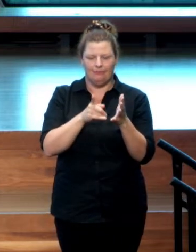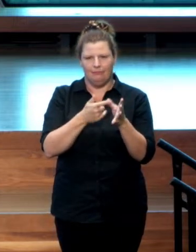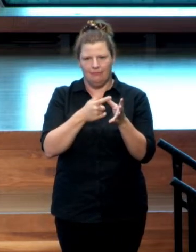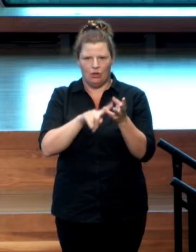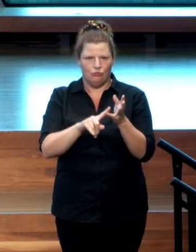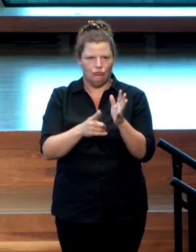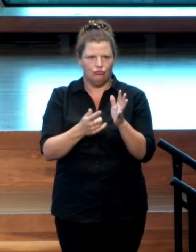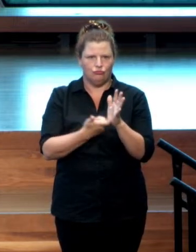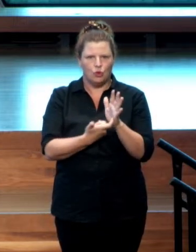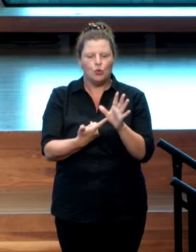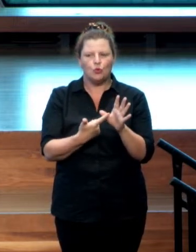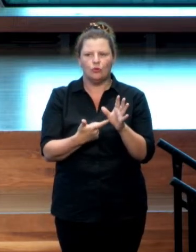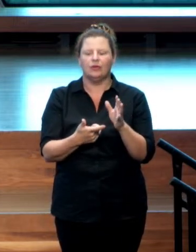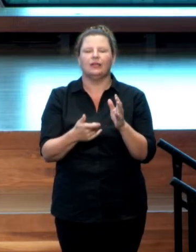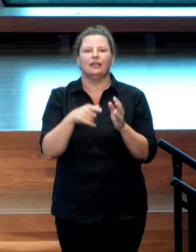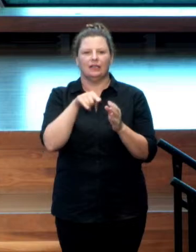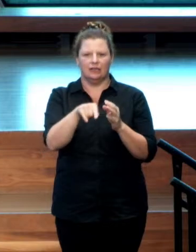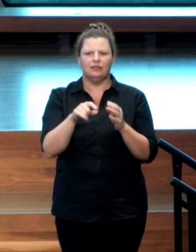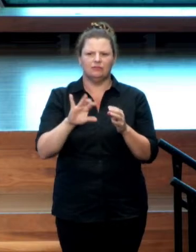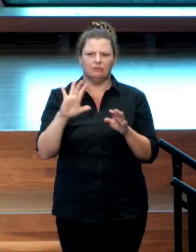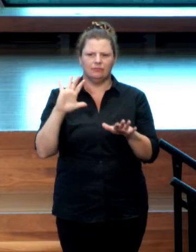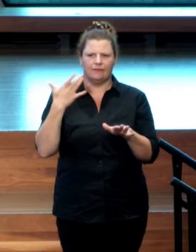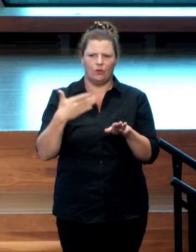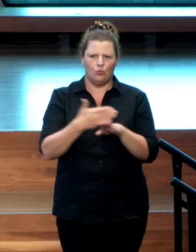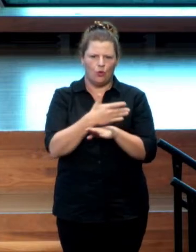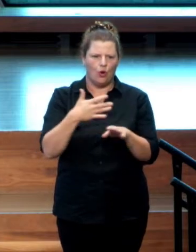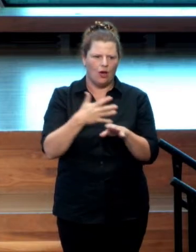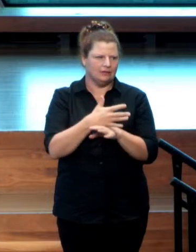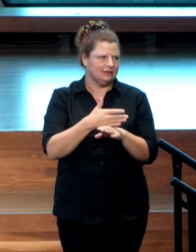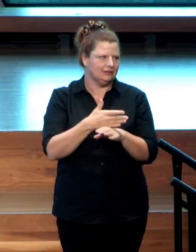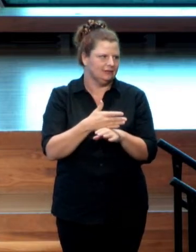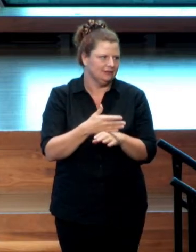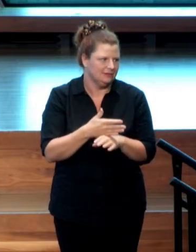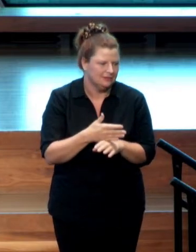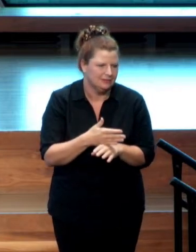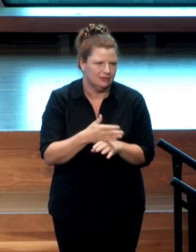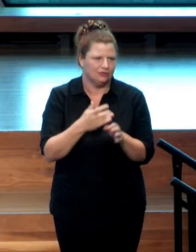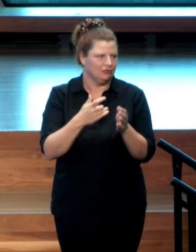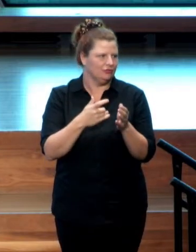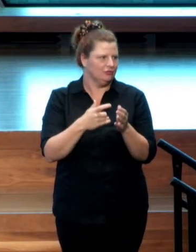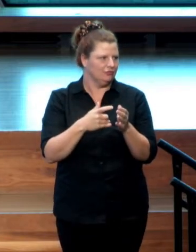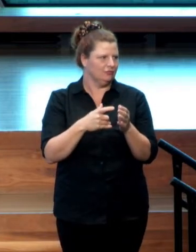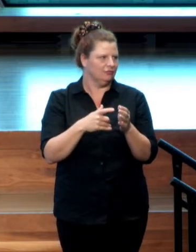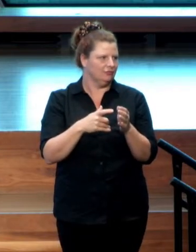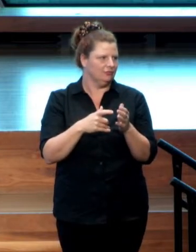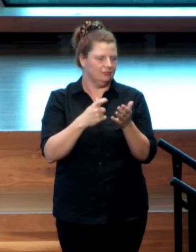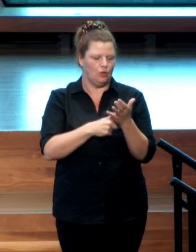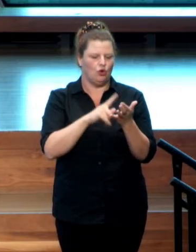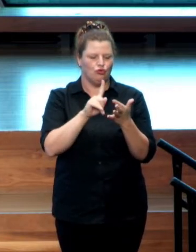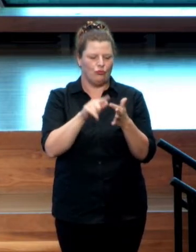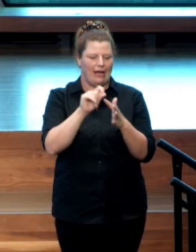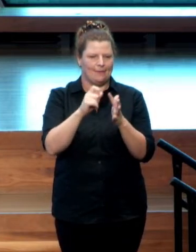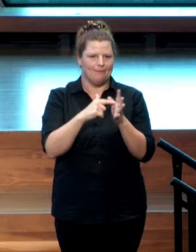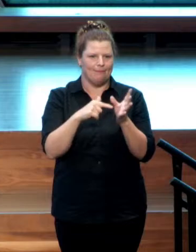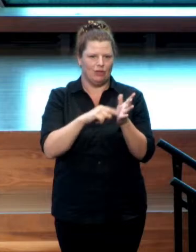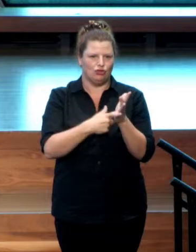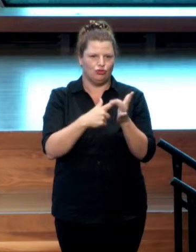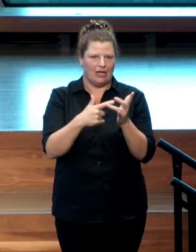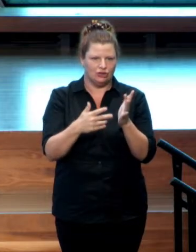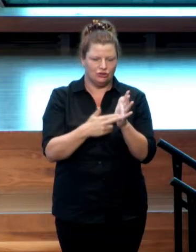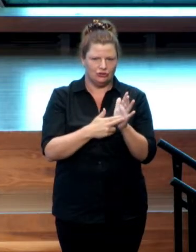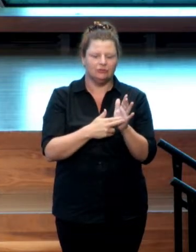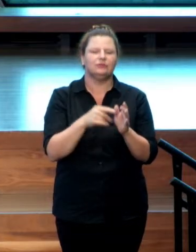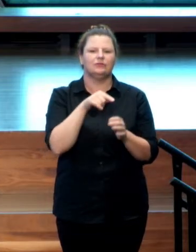he used to work in repatriation and brought me on board to write this show. And, I want to thank